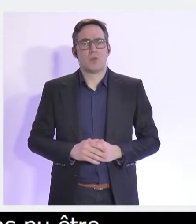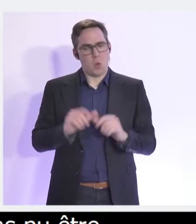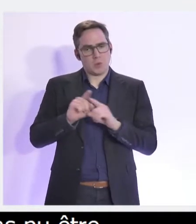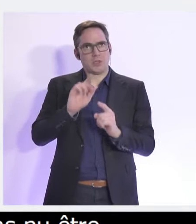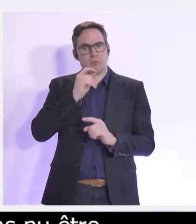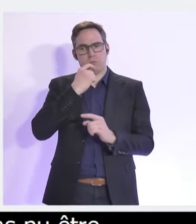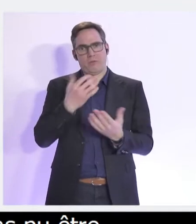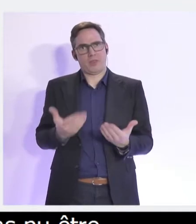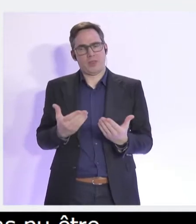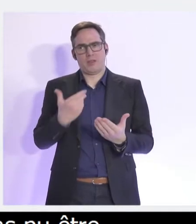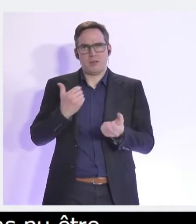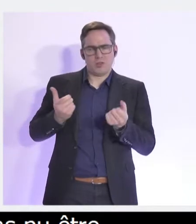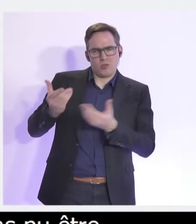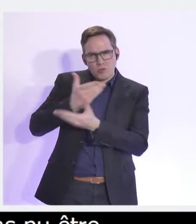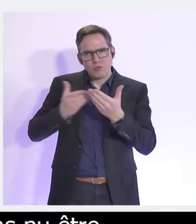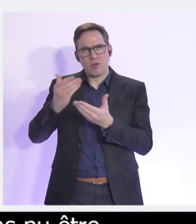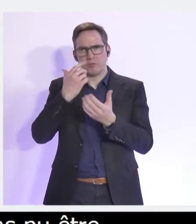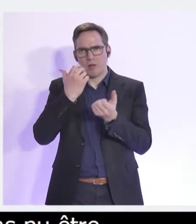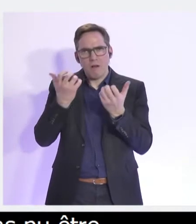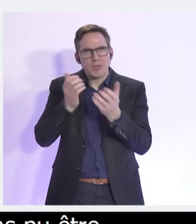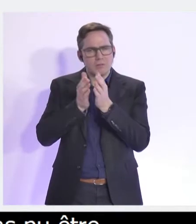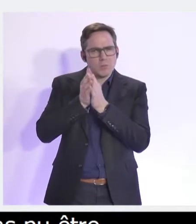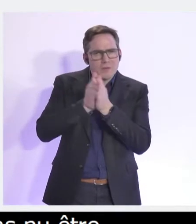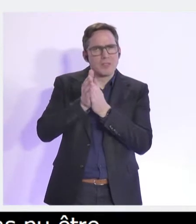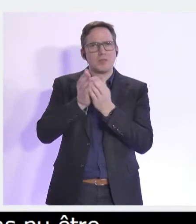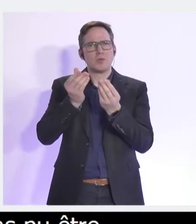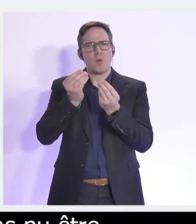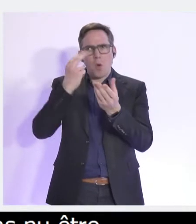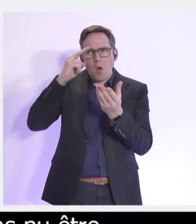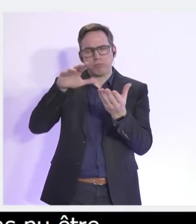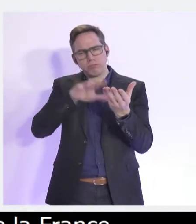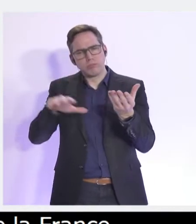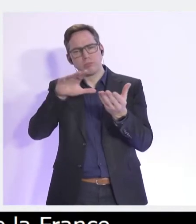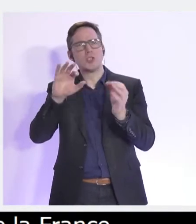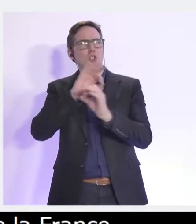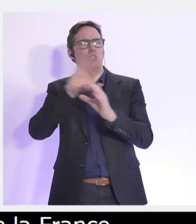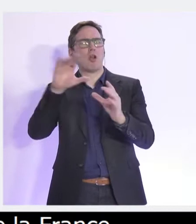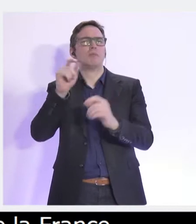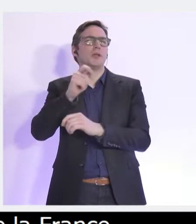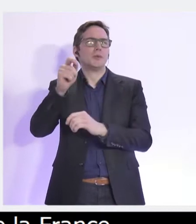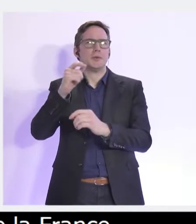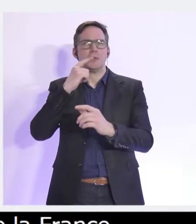were able to exchange on the different European ambitions without